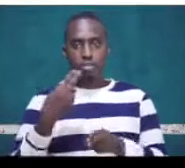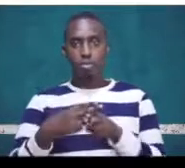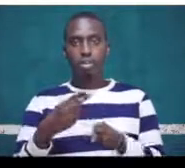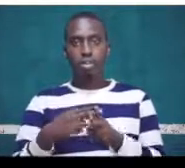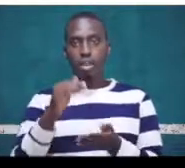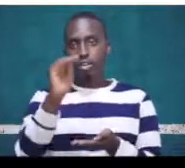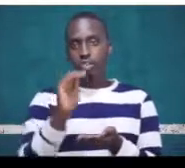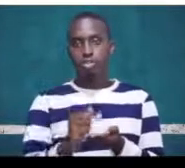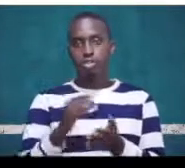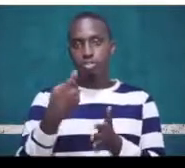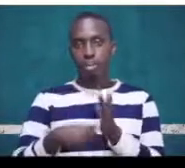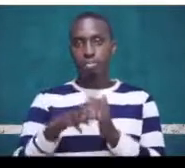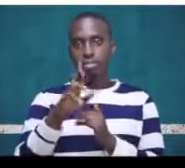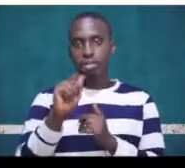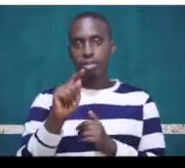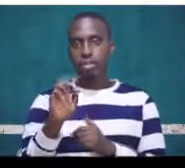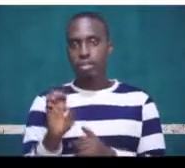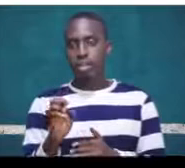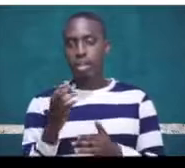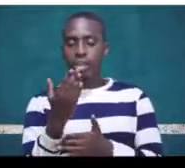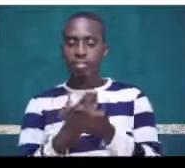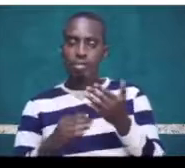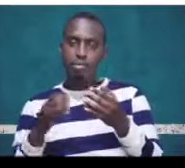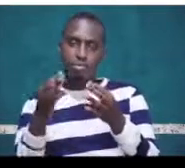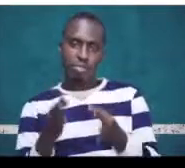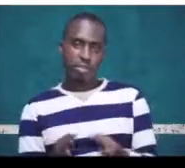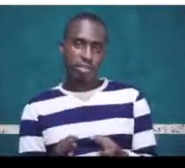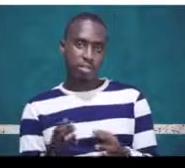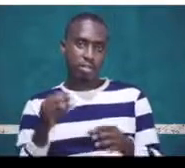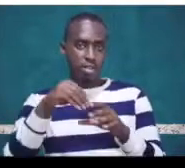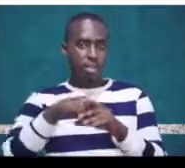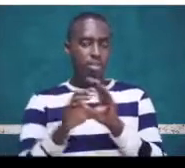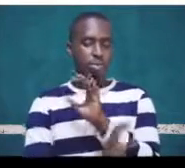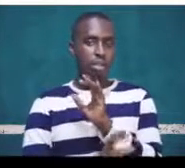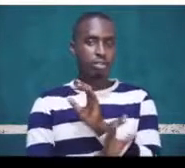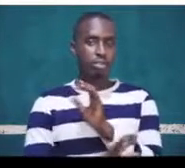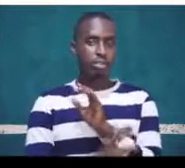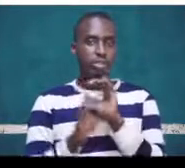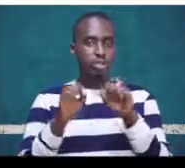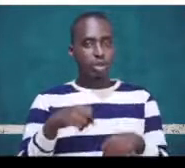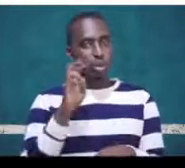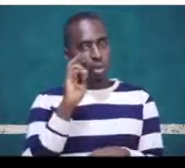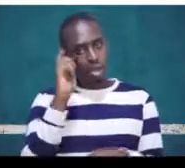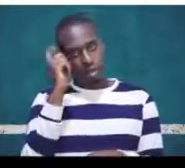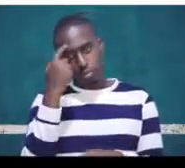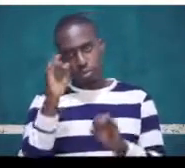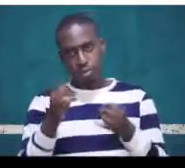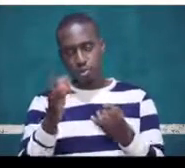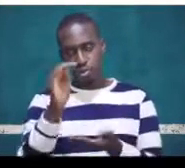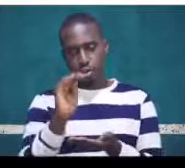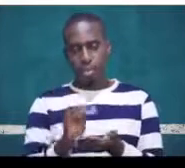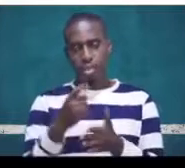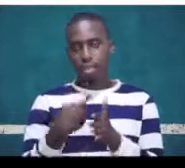the tax rate. There are some products or the things done inside the country, and you find the government tries to reduce